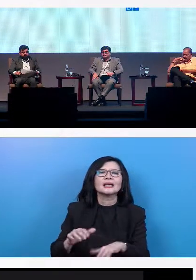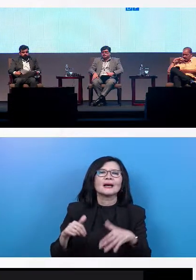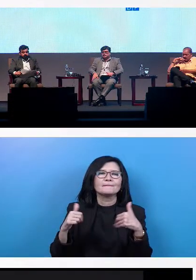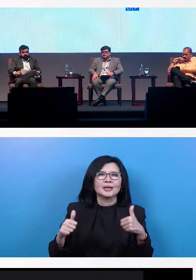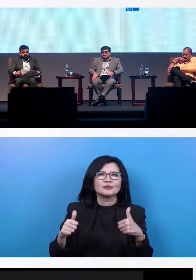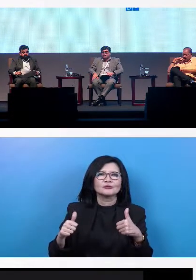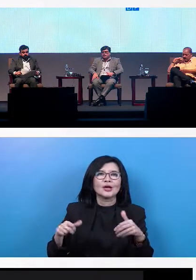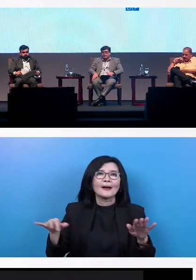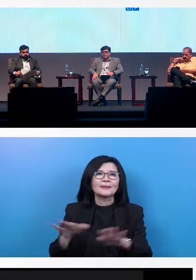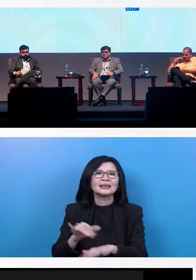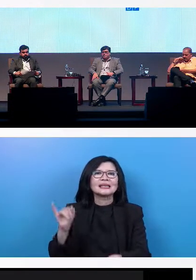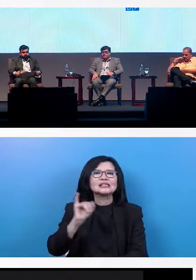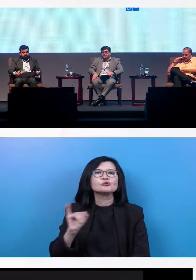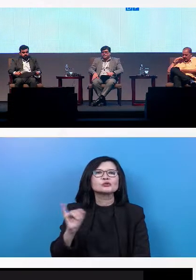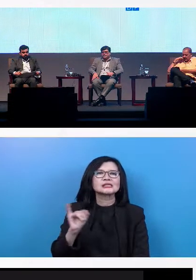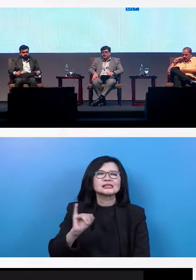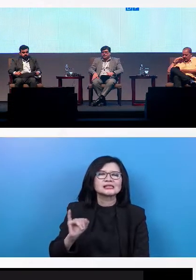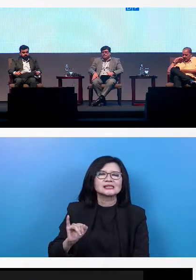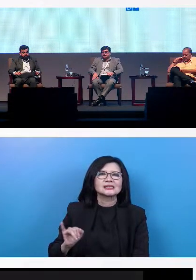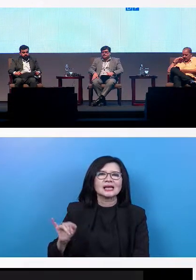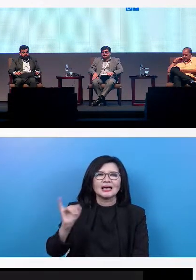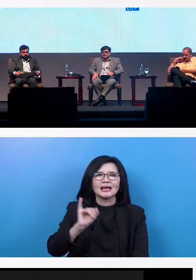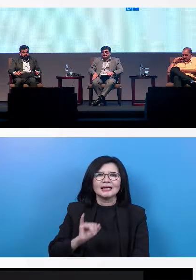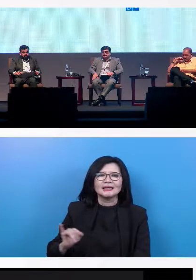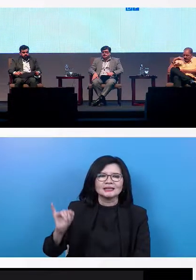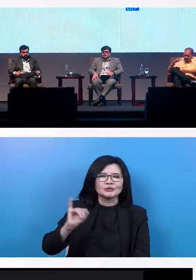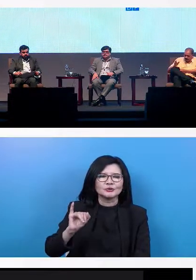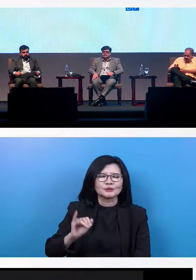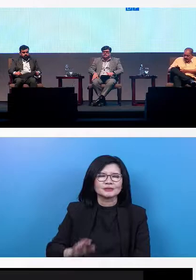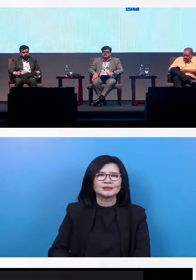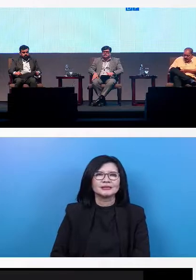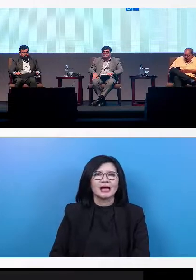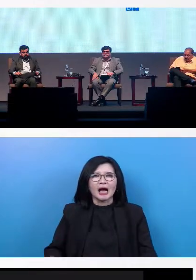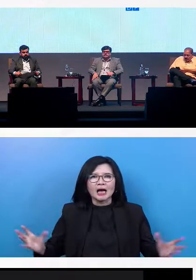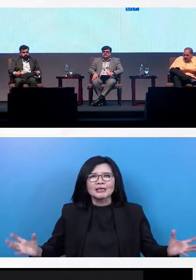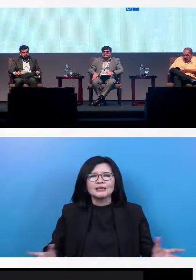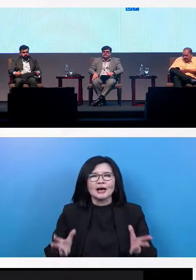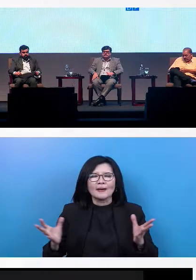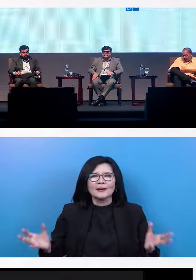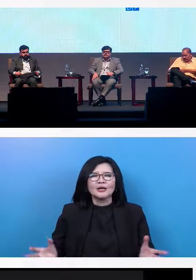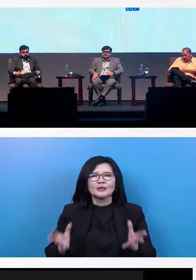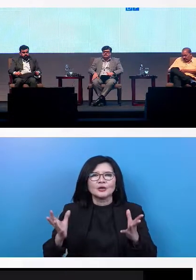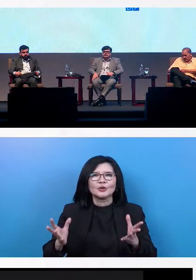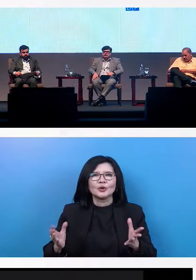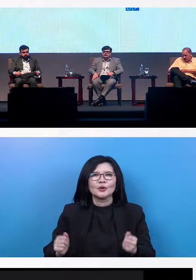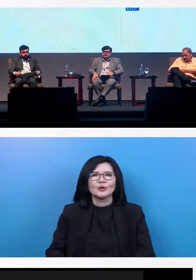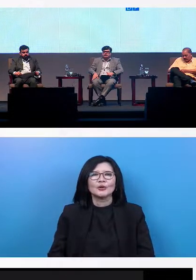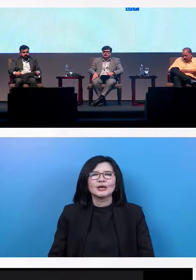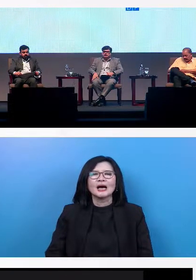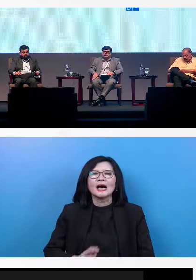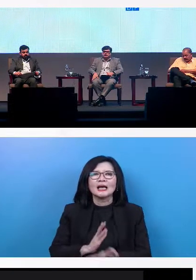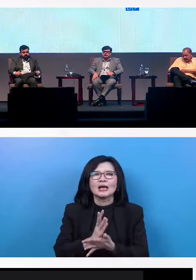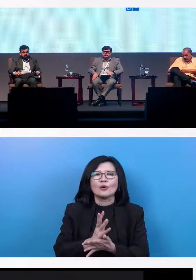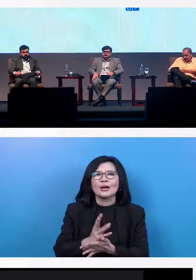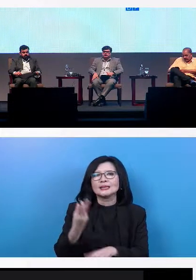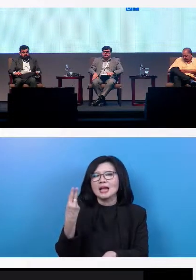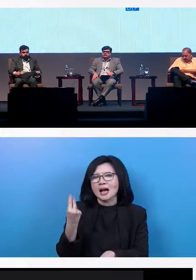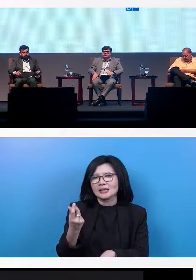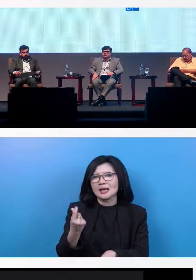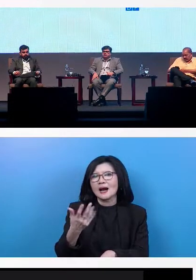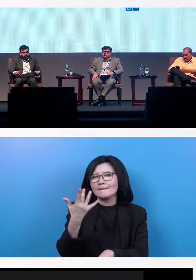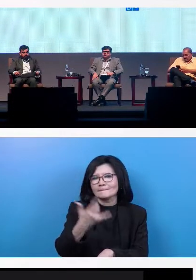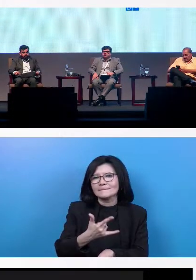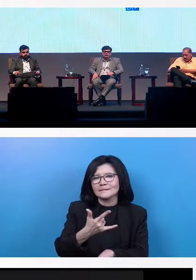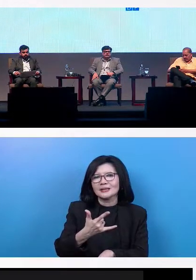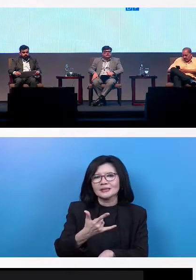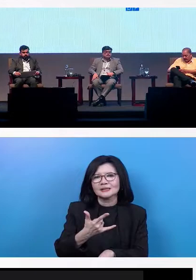and also encouragement of sustainable practices by the pricing or by exclusion, then we can start to drive the